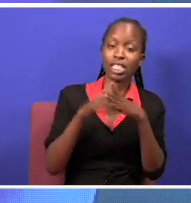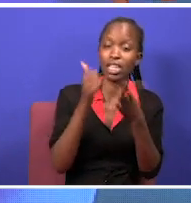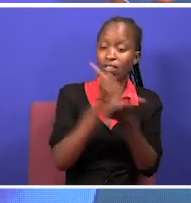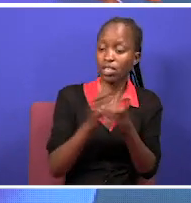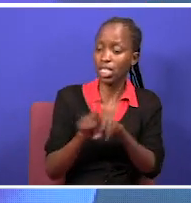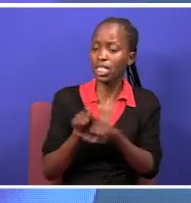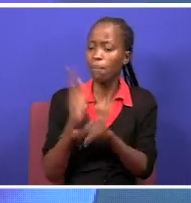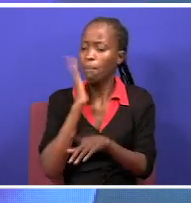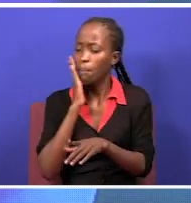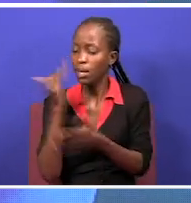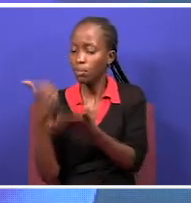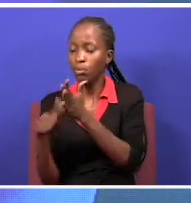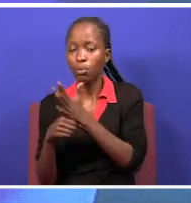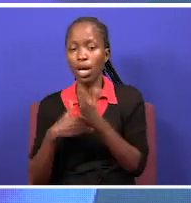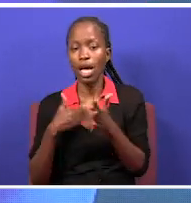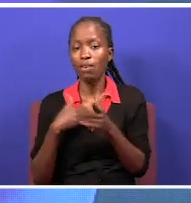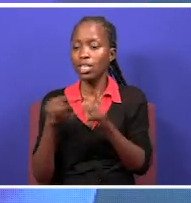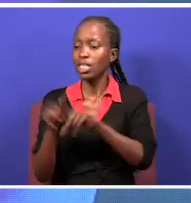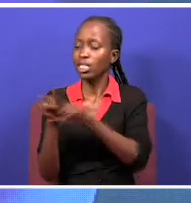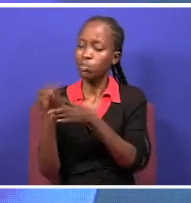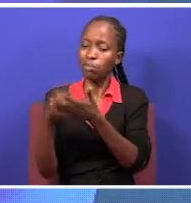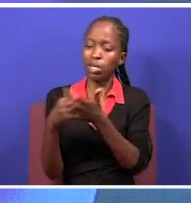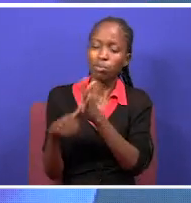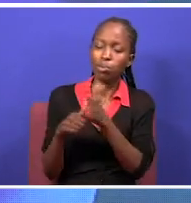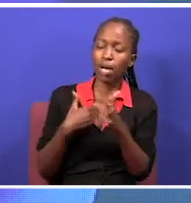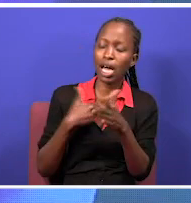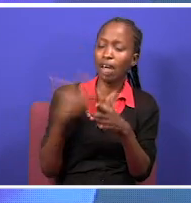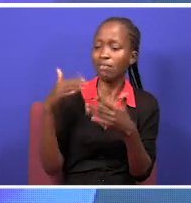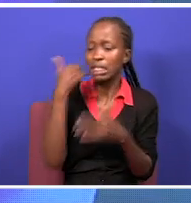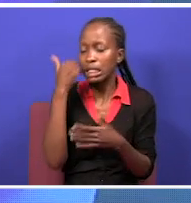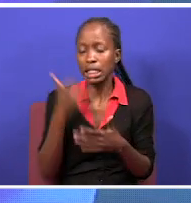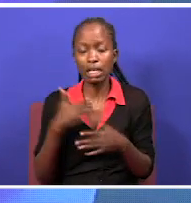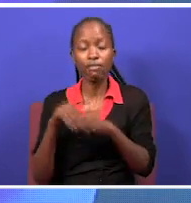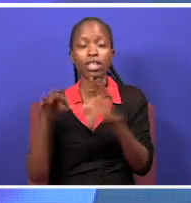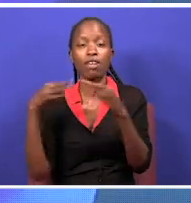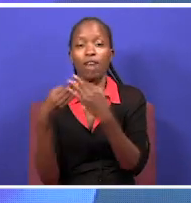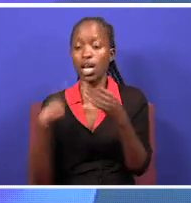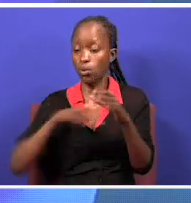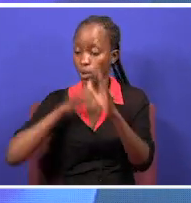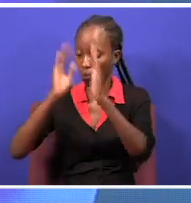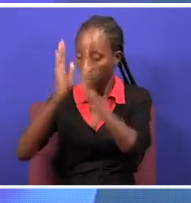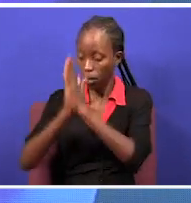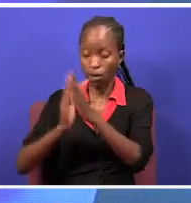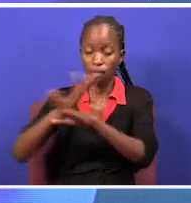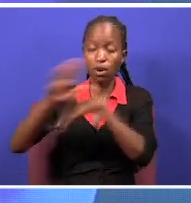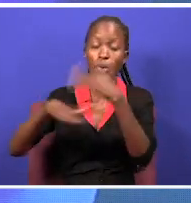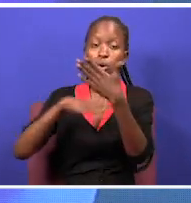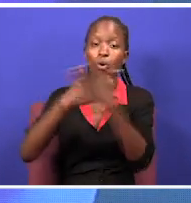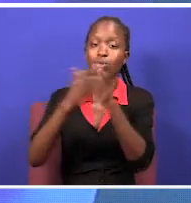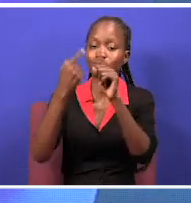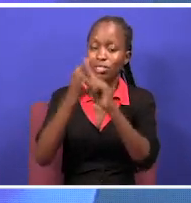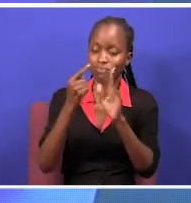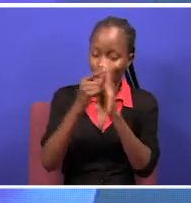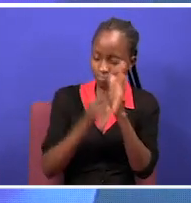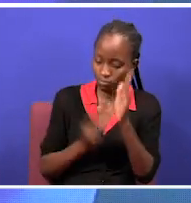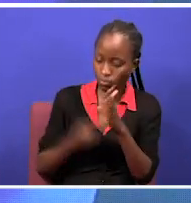problem. There are money matters in the family. There is sickness. And we are praying over all these things. And we are looking